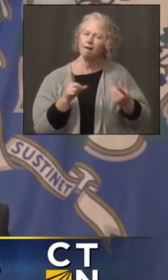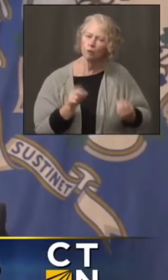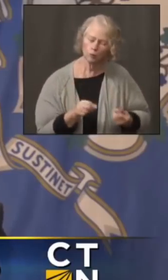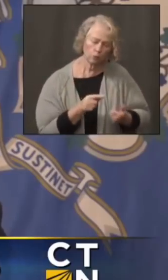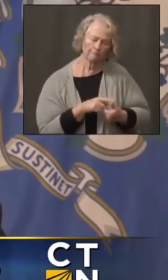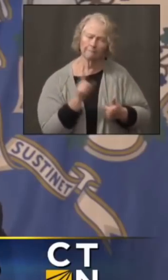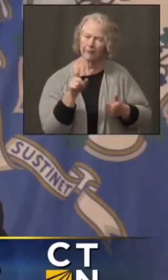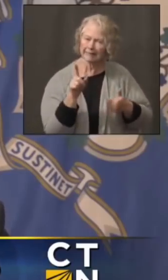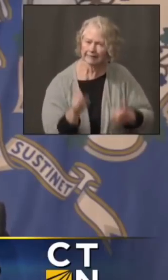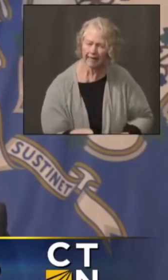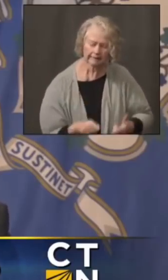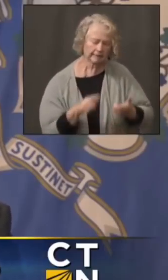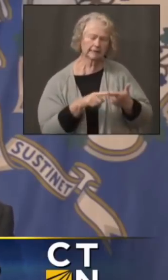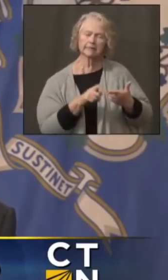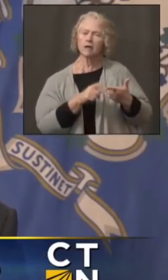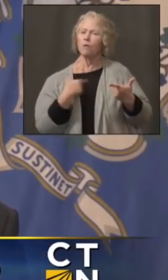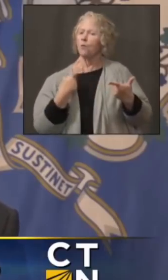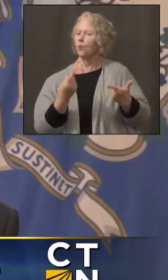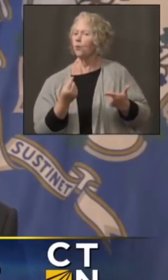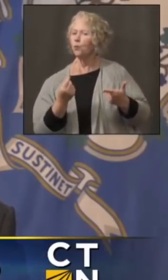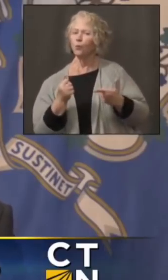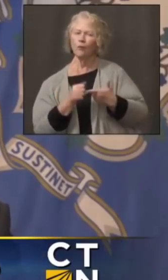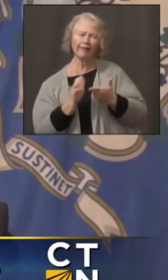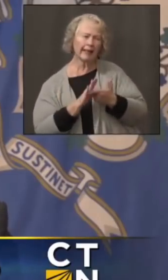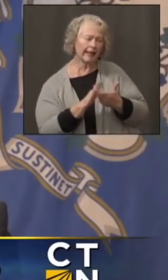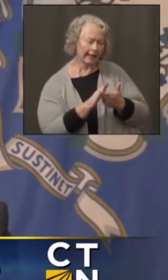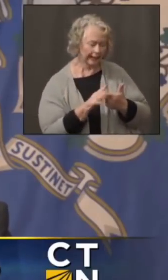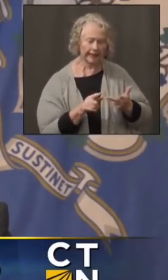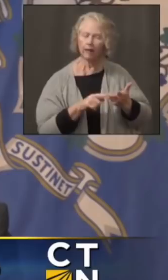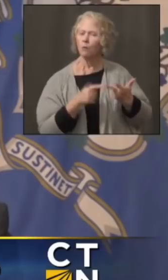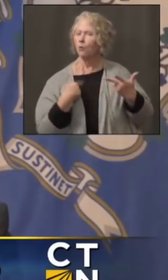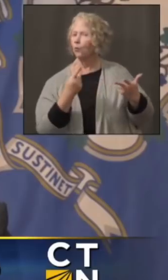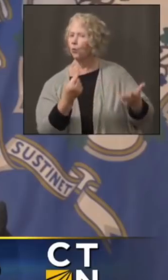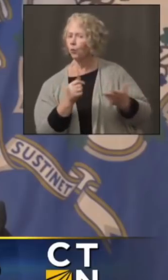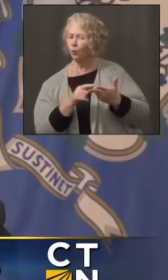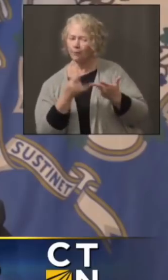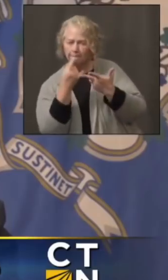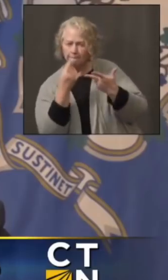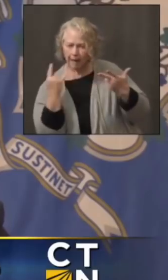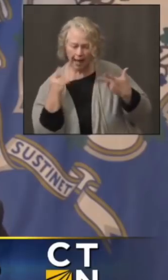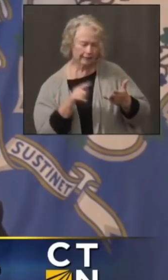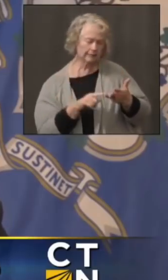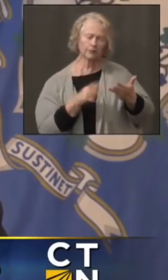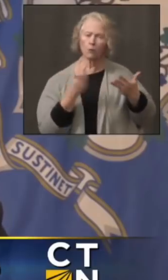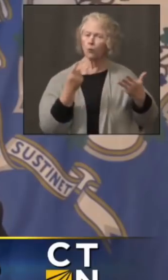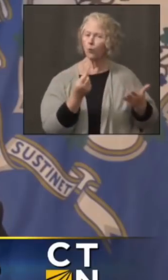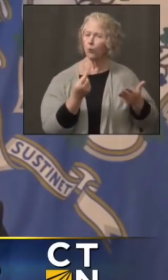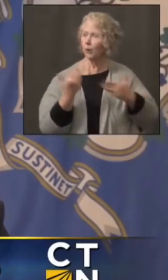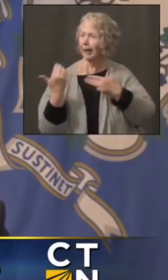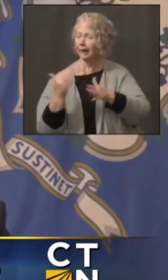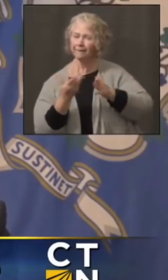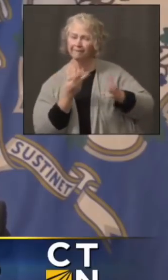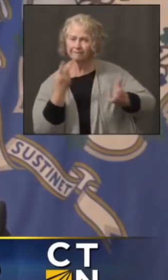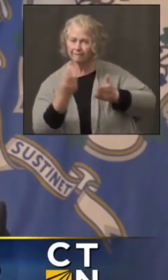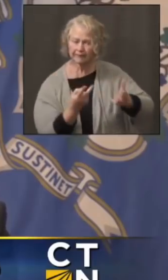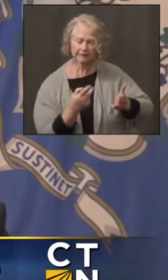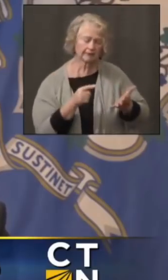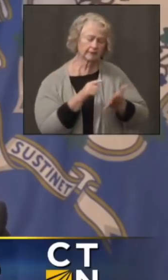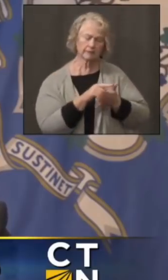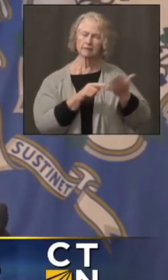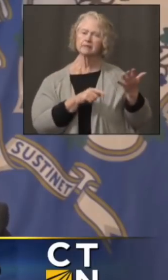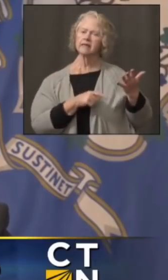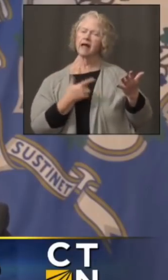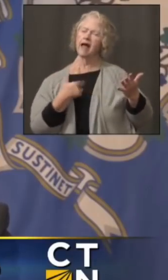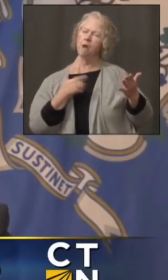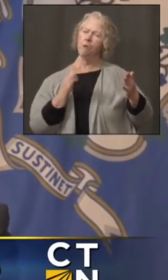what we have to do in terms of cleaning, what we have to do in terms of masks, what we have to do in terms of visitation. And I'd like to think